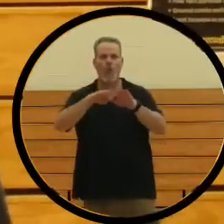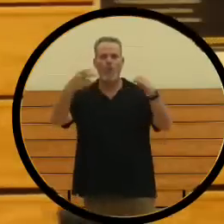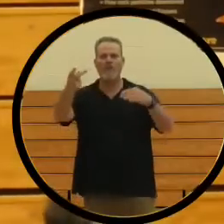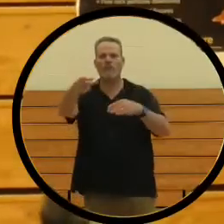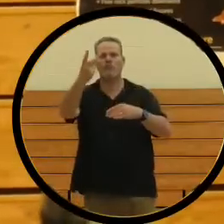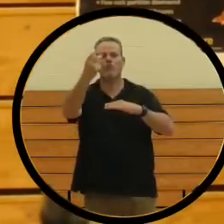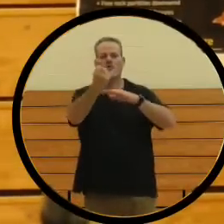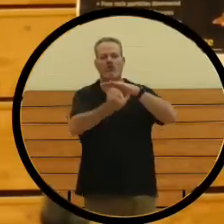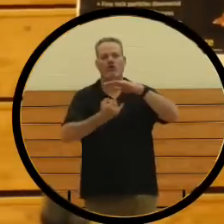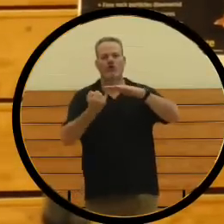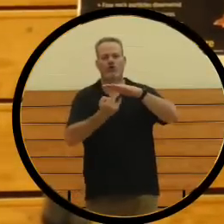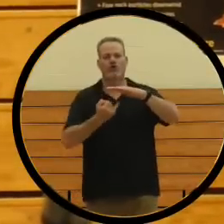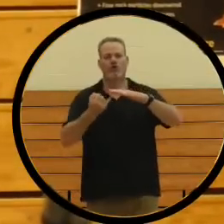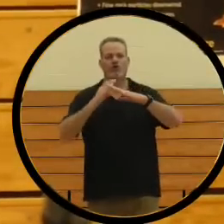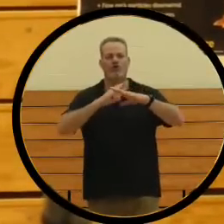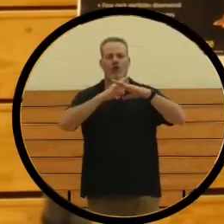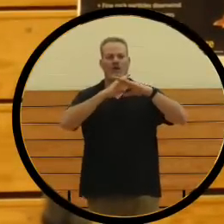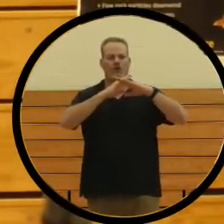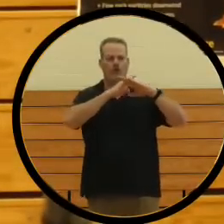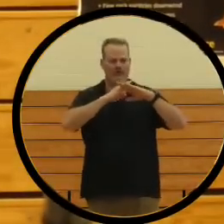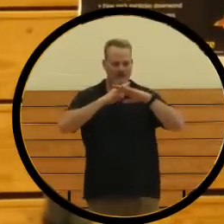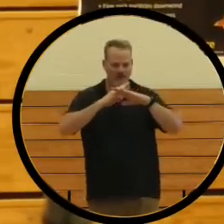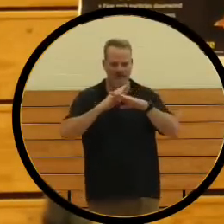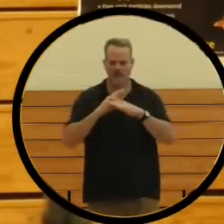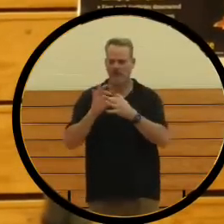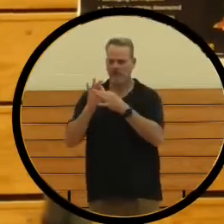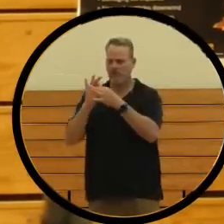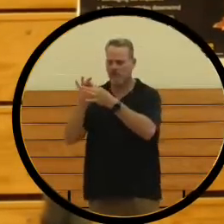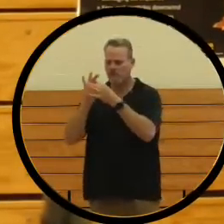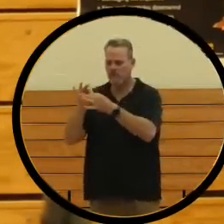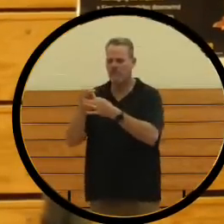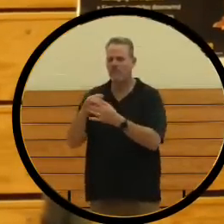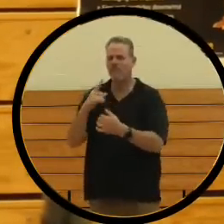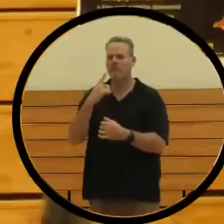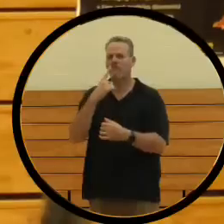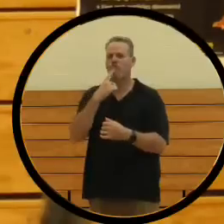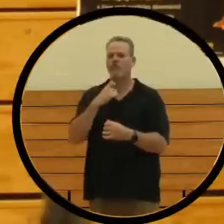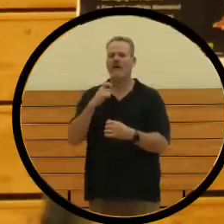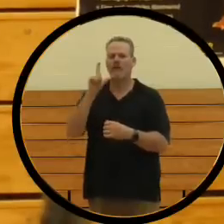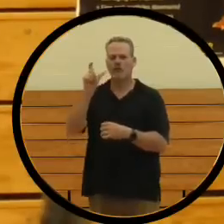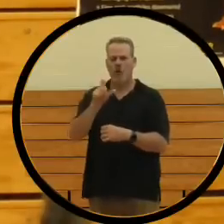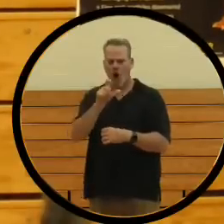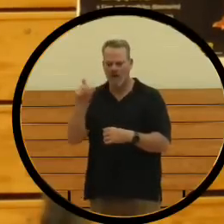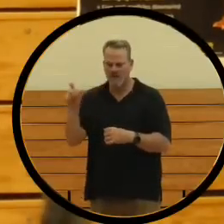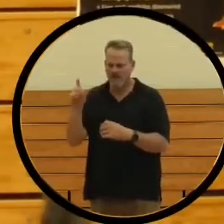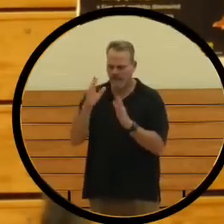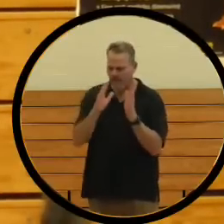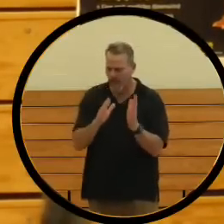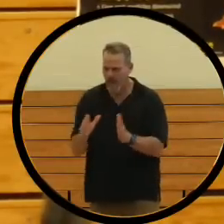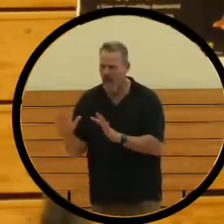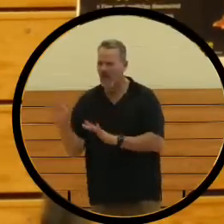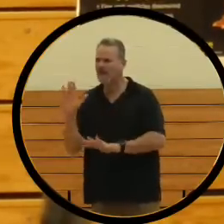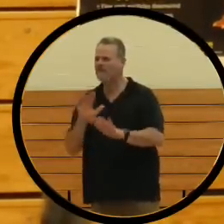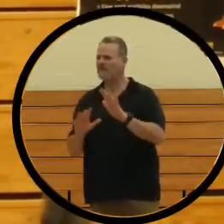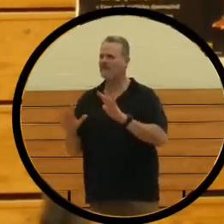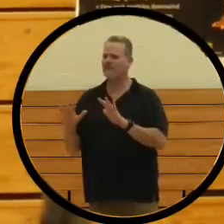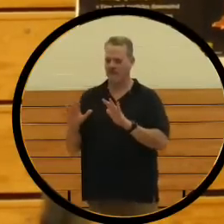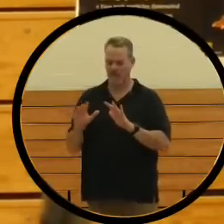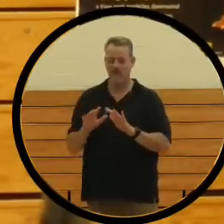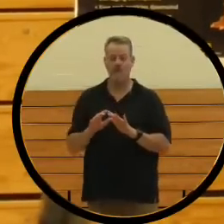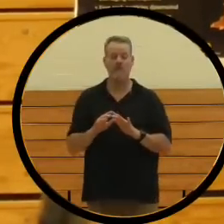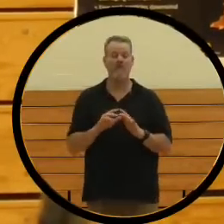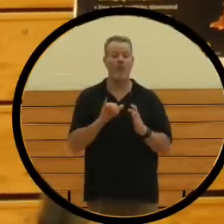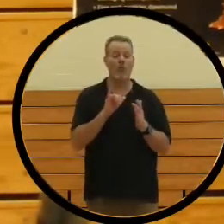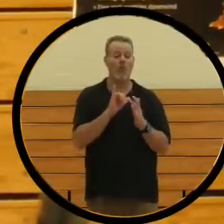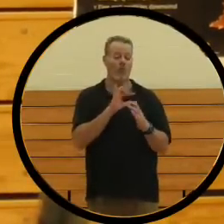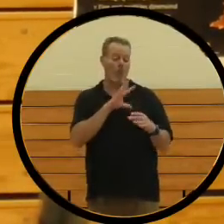shelters. They work closely with American Red Cross in planning that out. And so, you know, depending, like I said, within